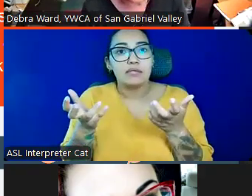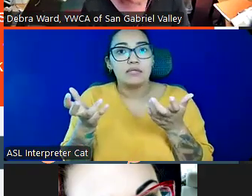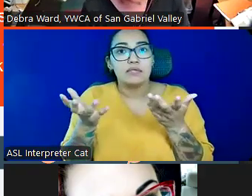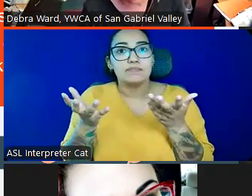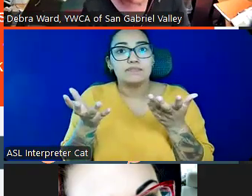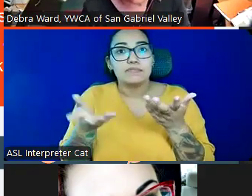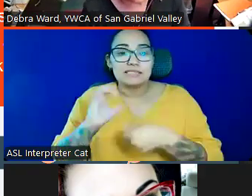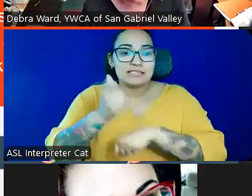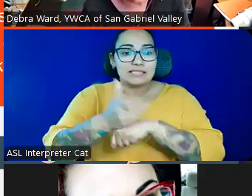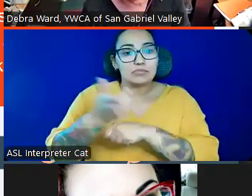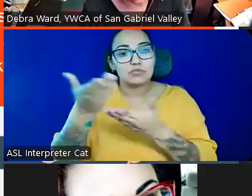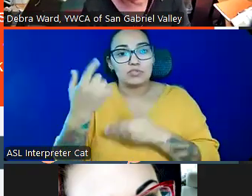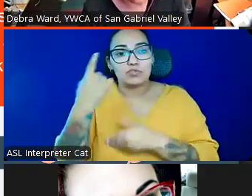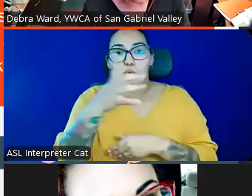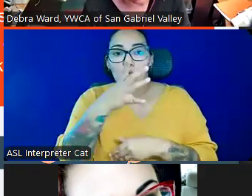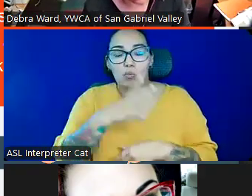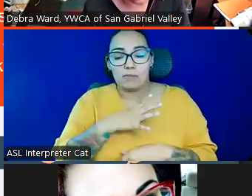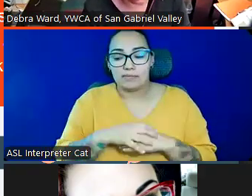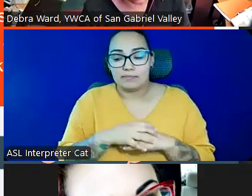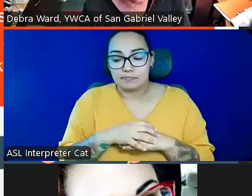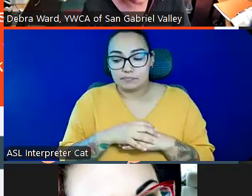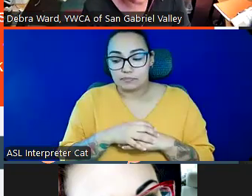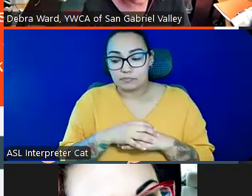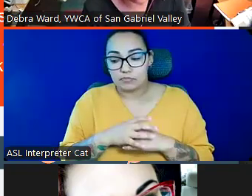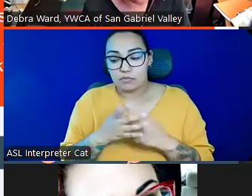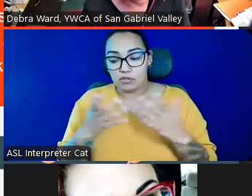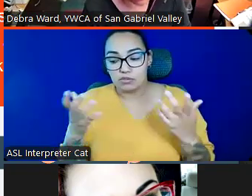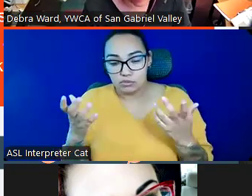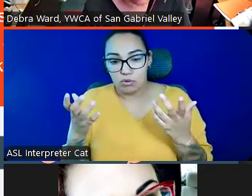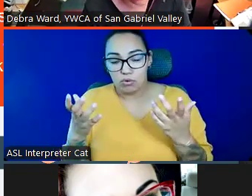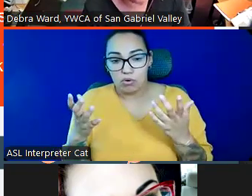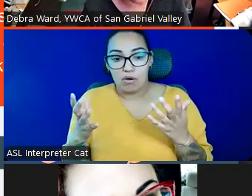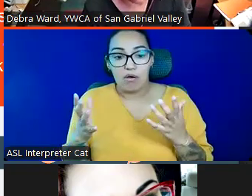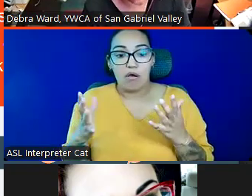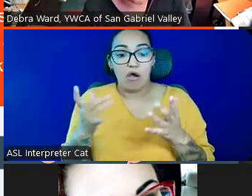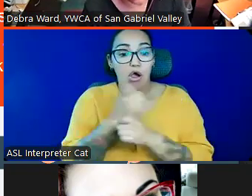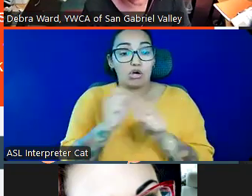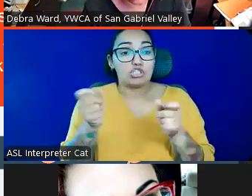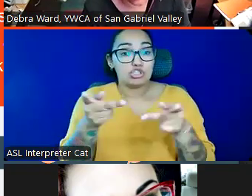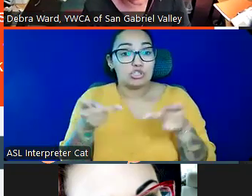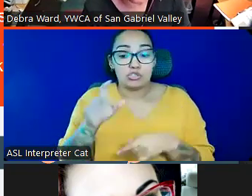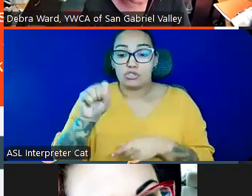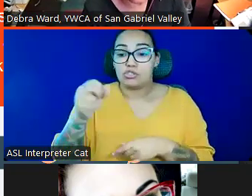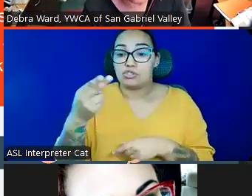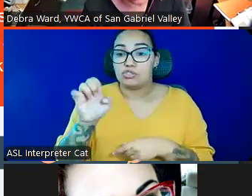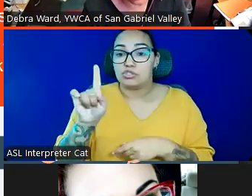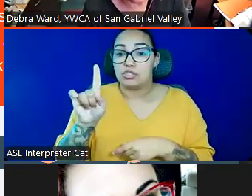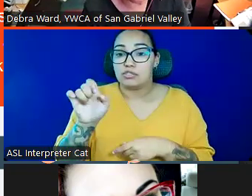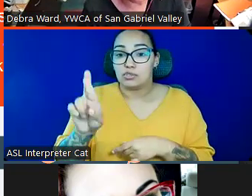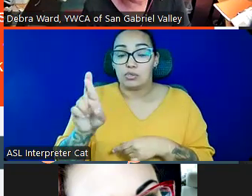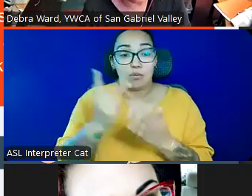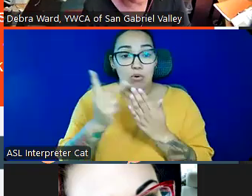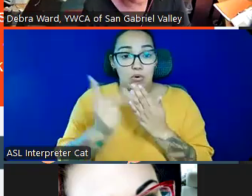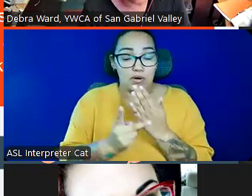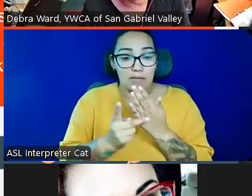put together services for women. So our shelter program has been one that